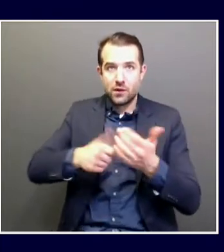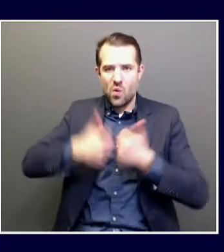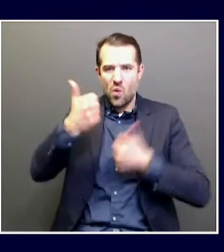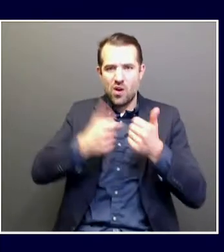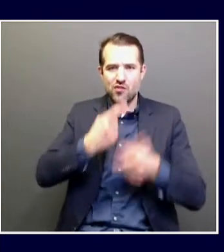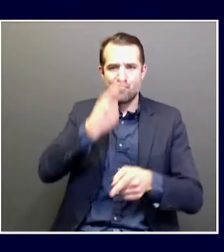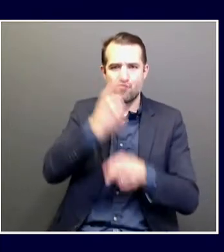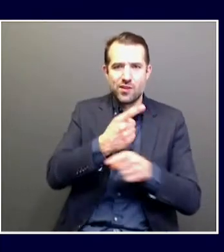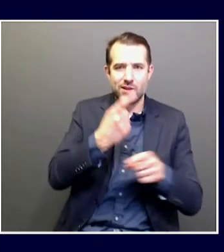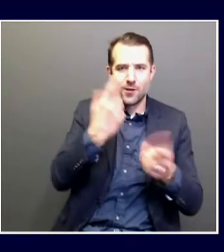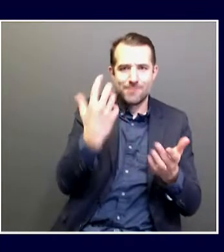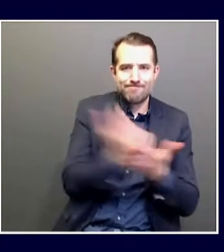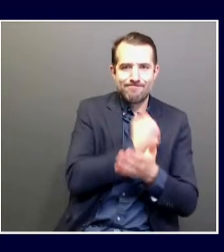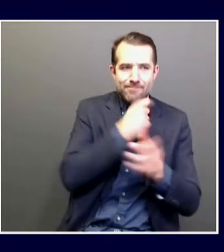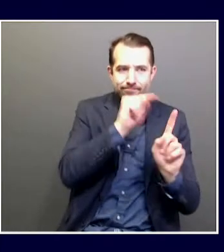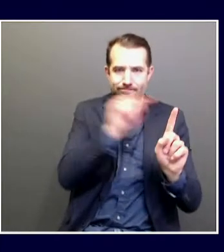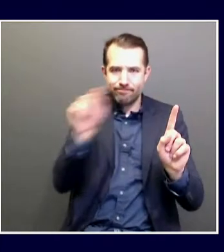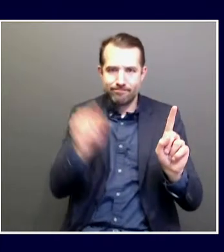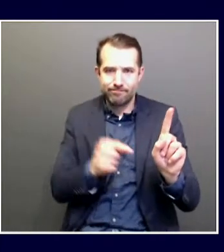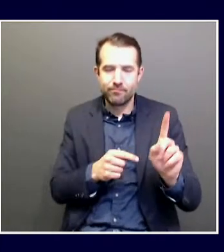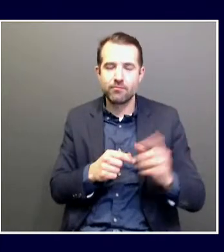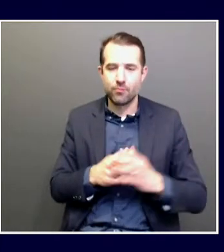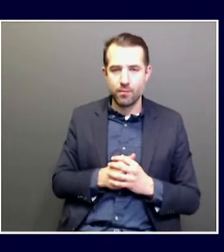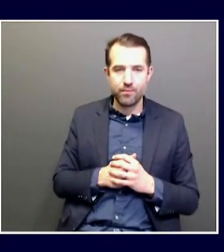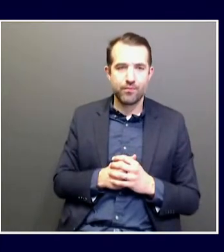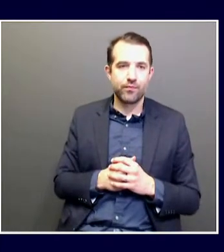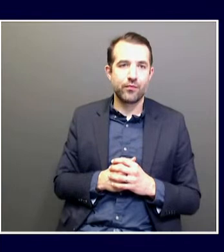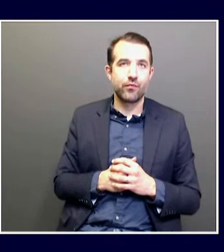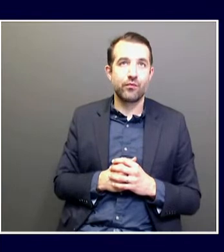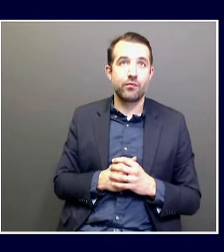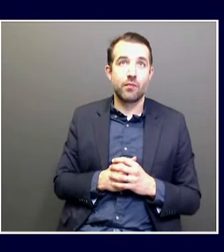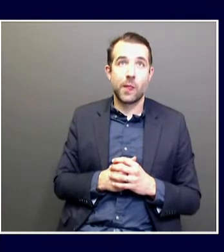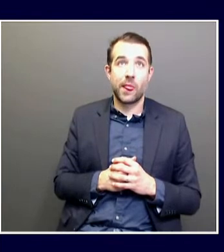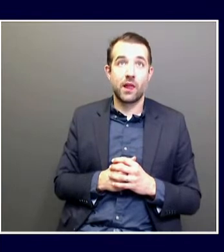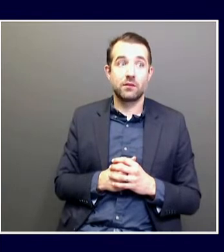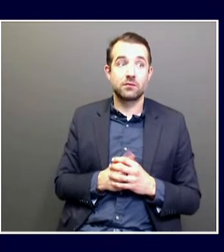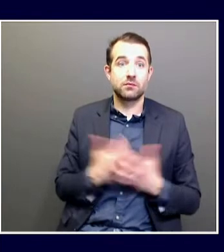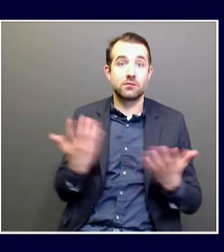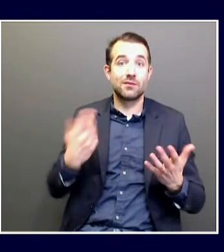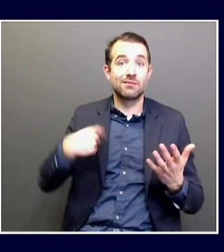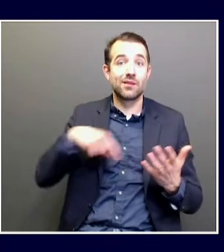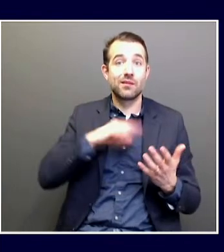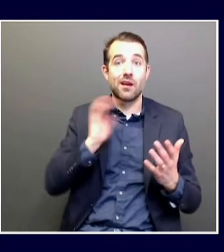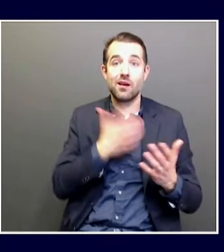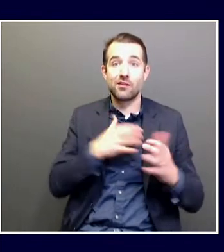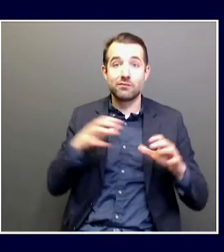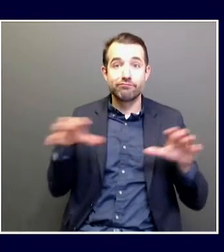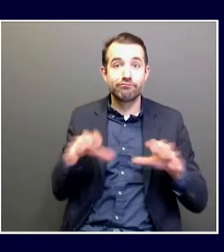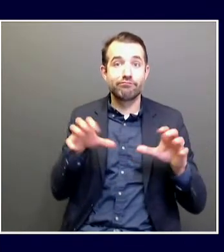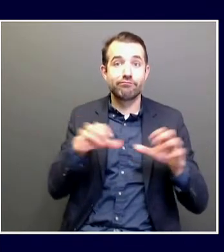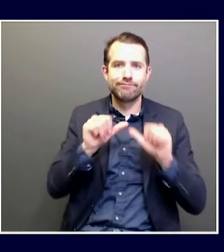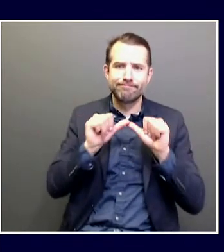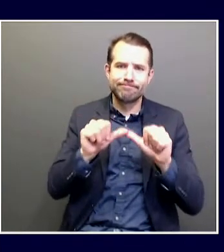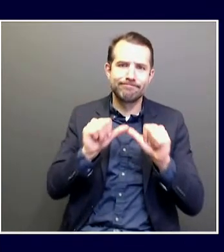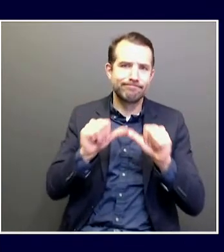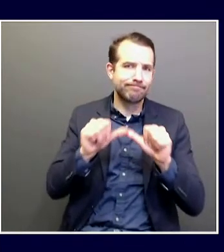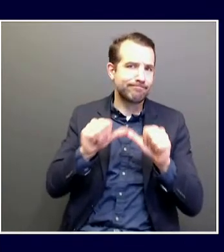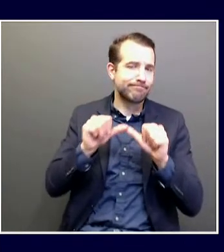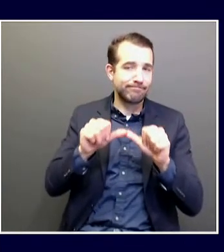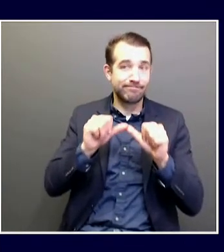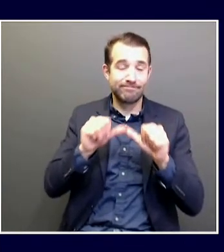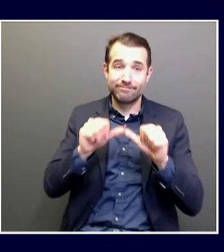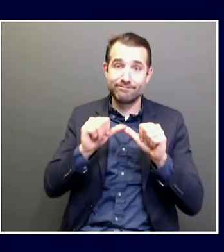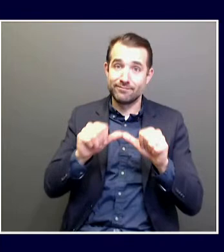for the state of Maine, but we will keep our hard work going during this holiday season as we